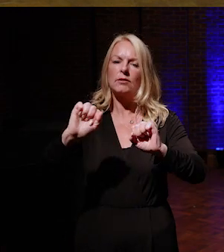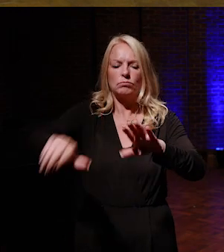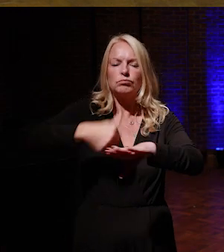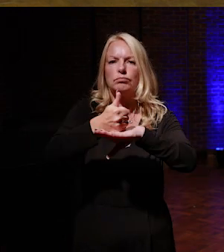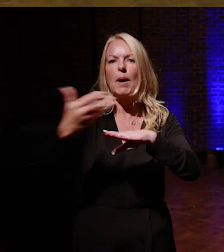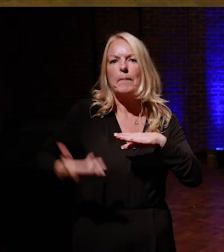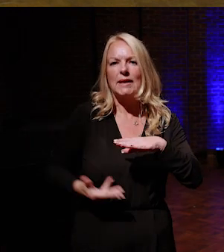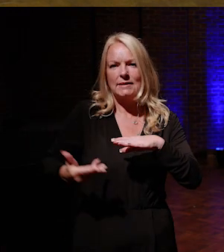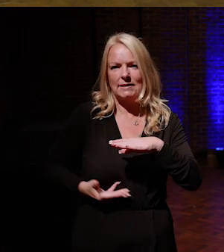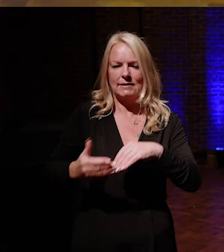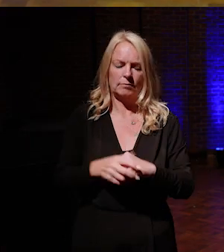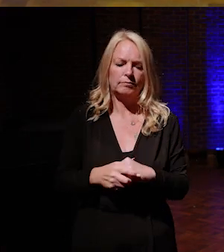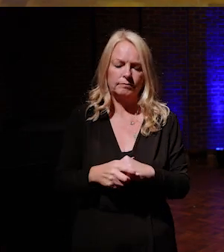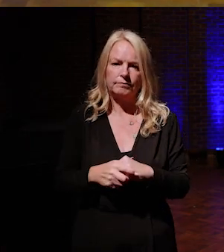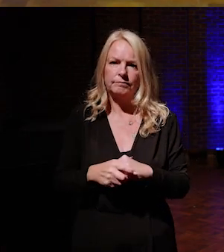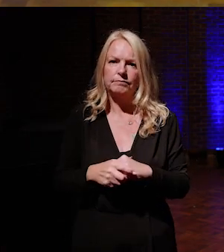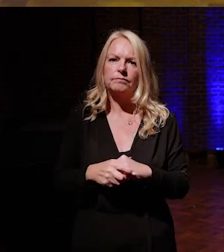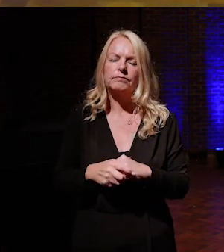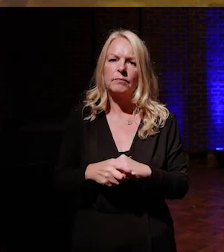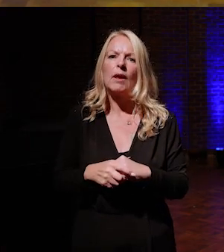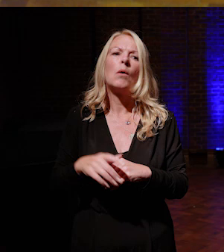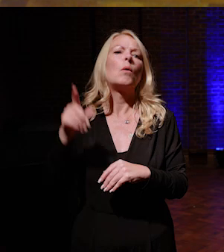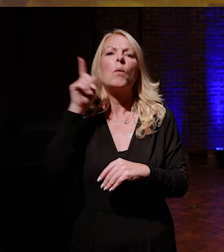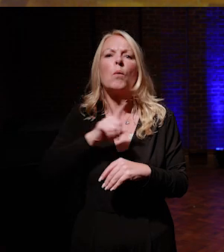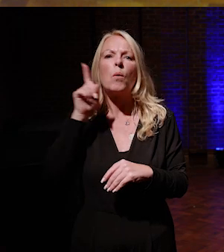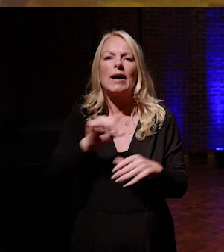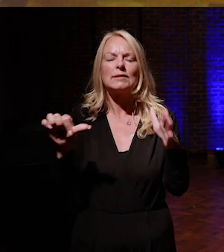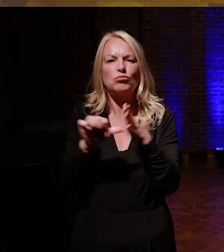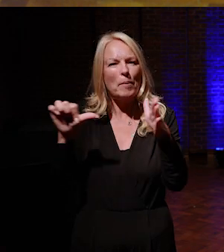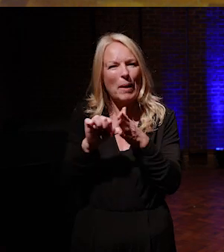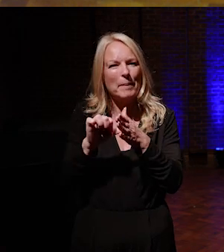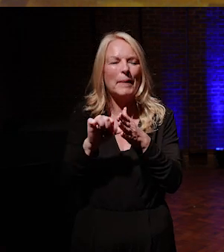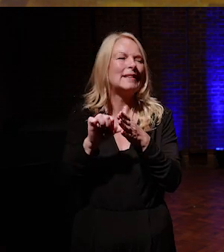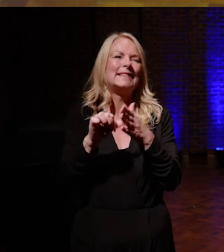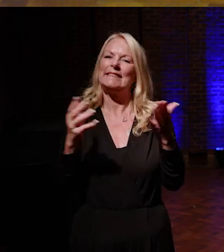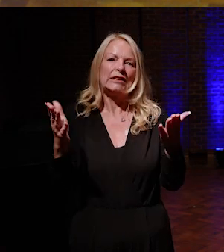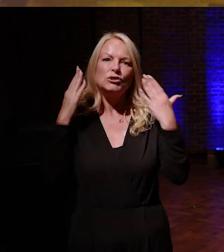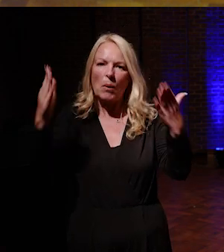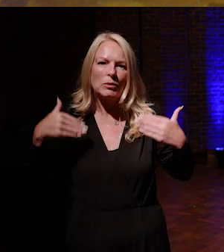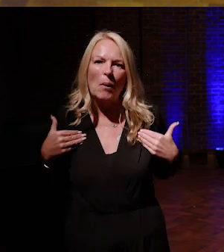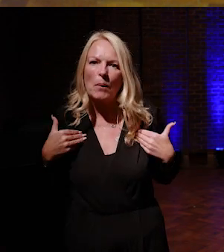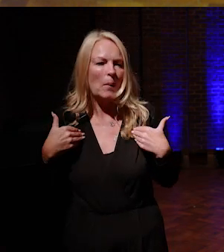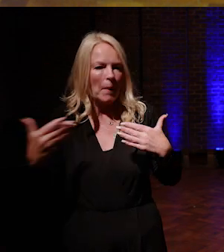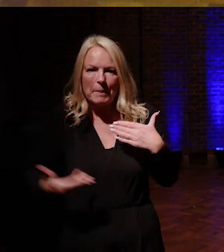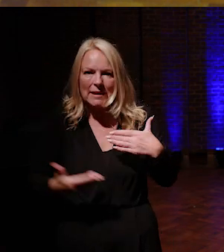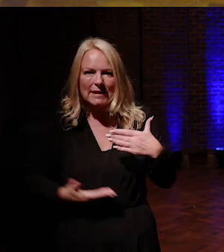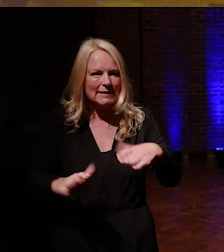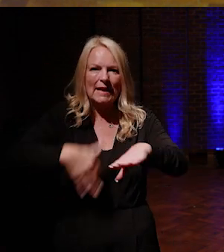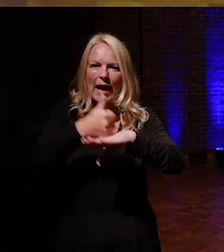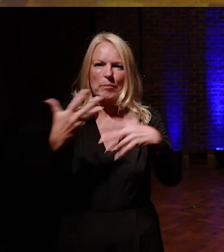business. There was only a slight problem. I didn't know how to start a business.